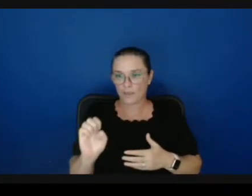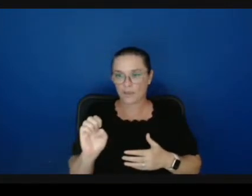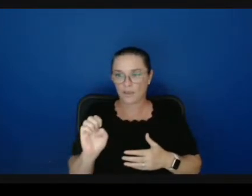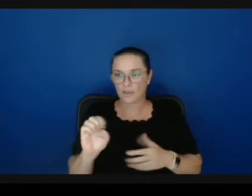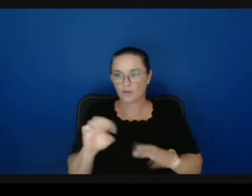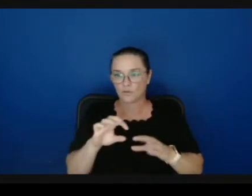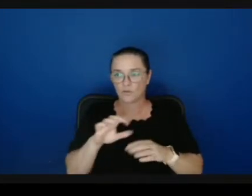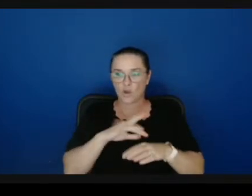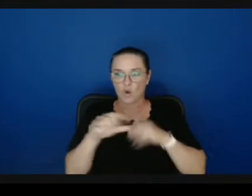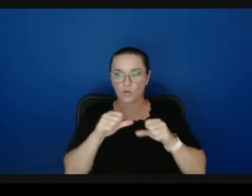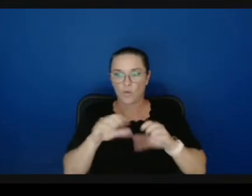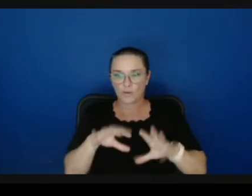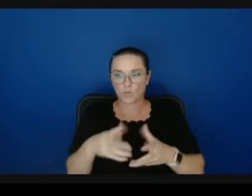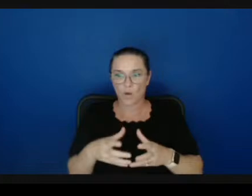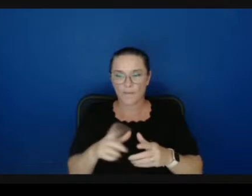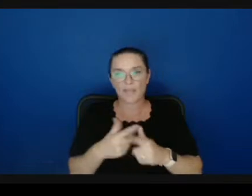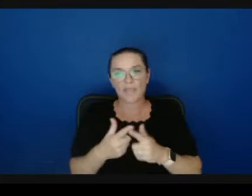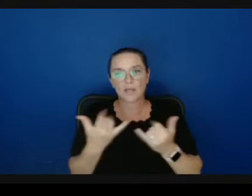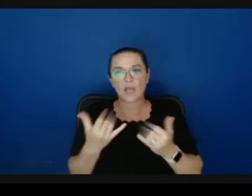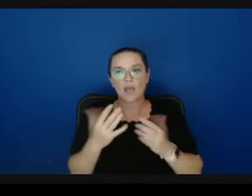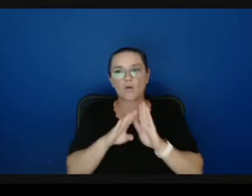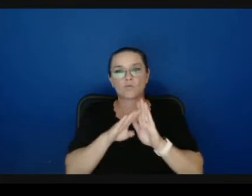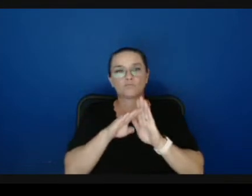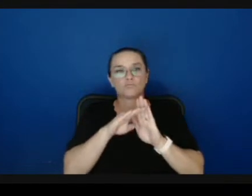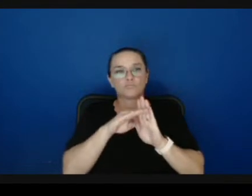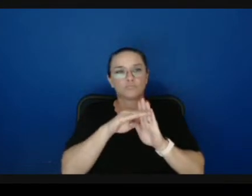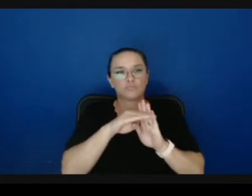swarm, but since has slowed.